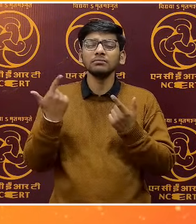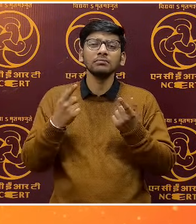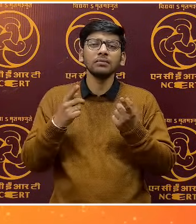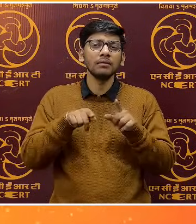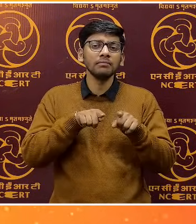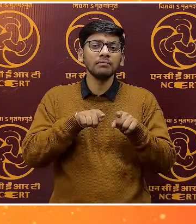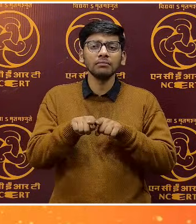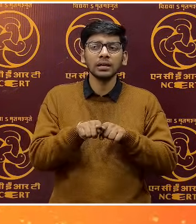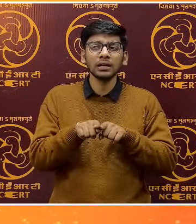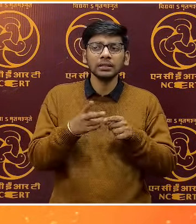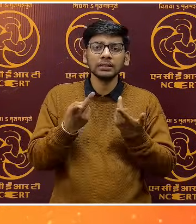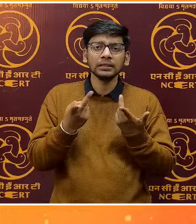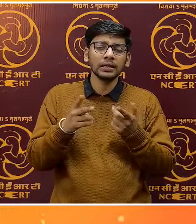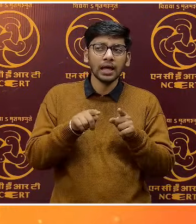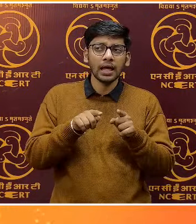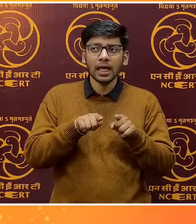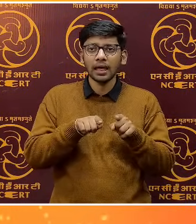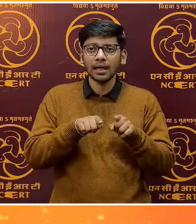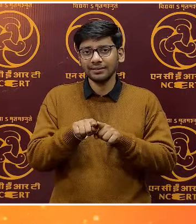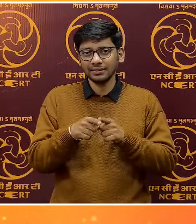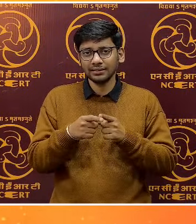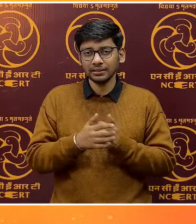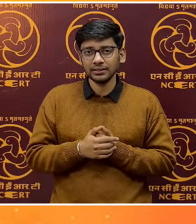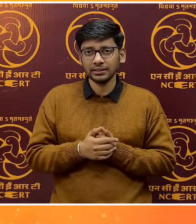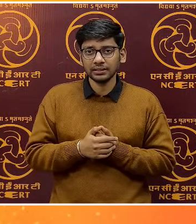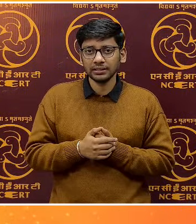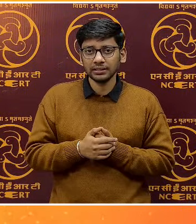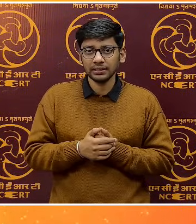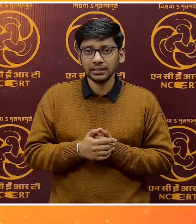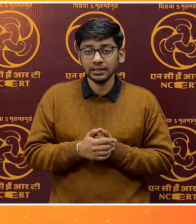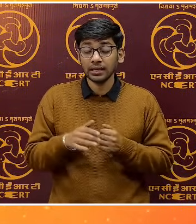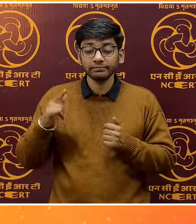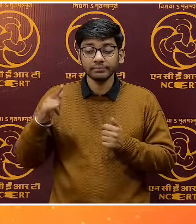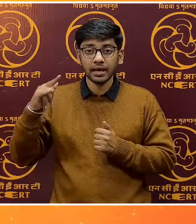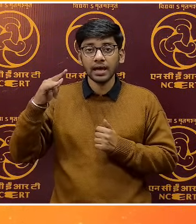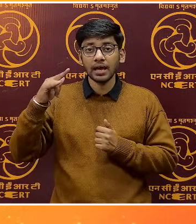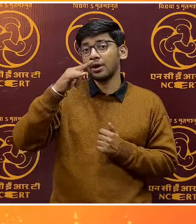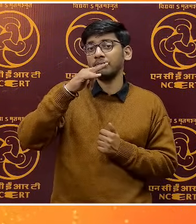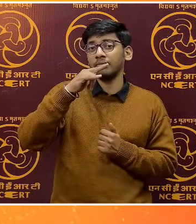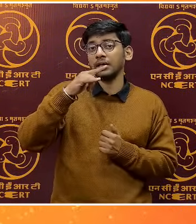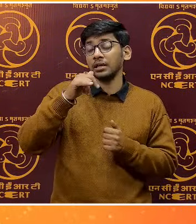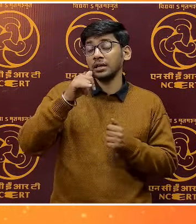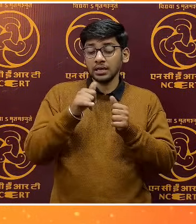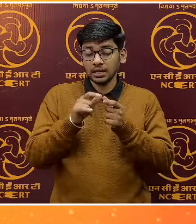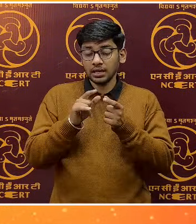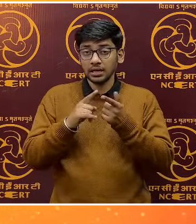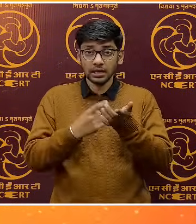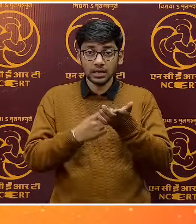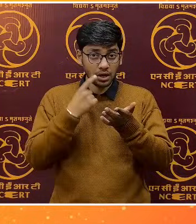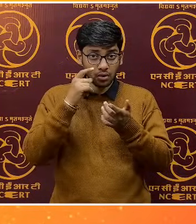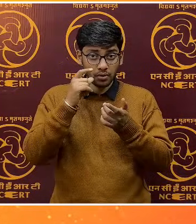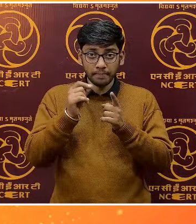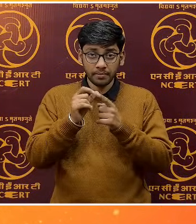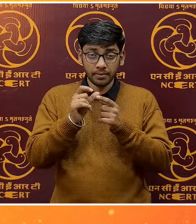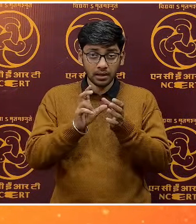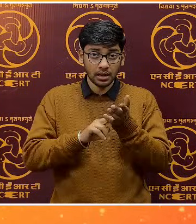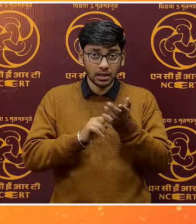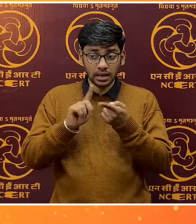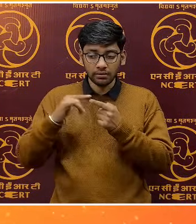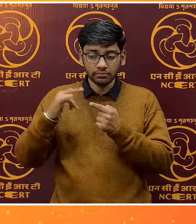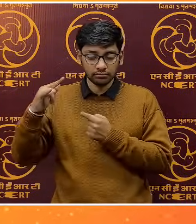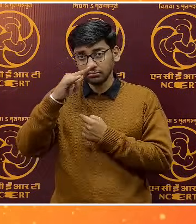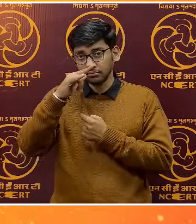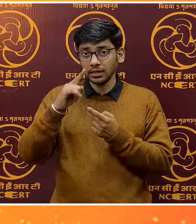I think it's an airplane. Yes, it's an aeroplane, right? So A, the sound of A is A,